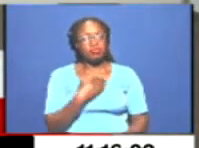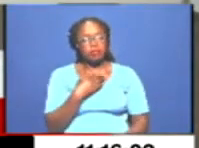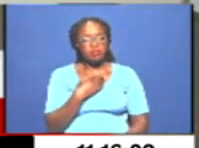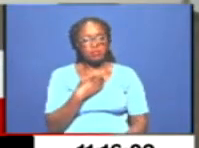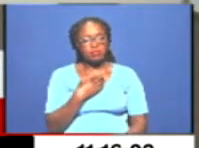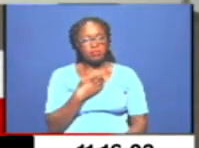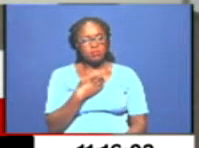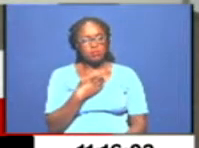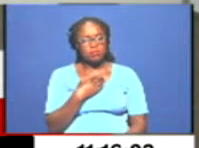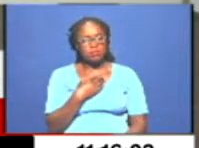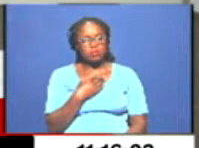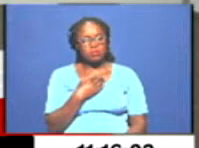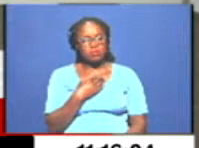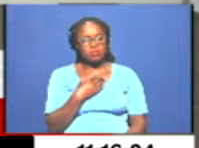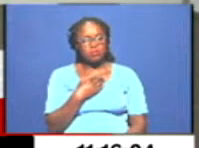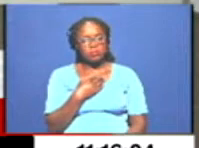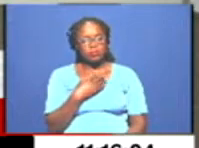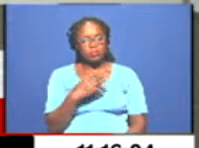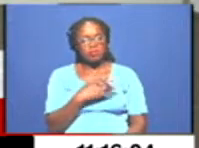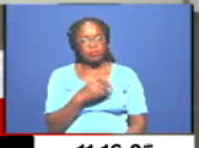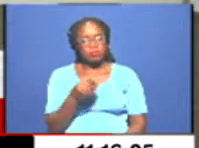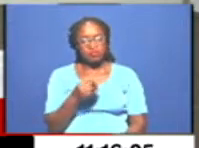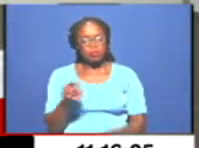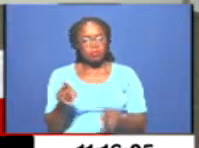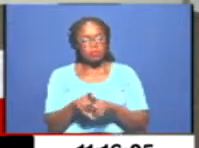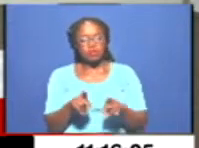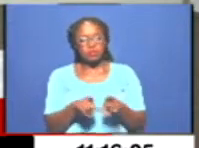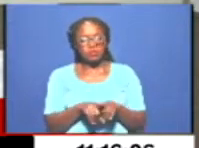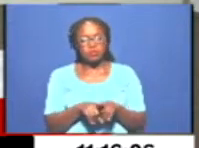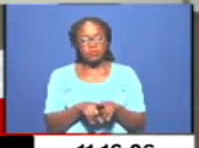for events, and also at the same time,